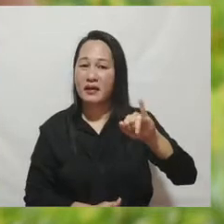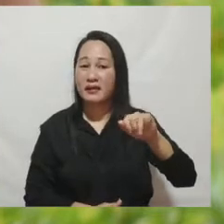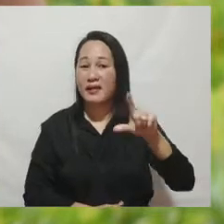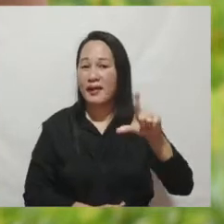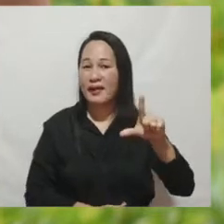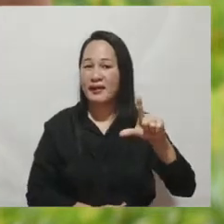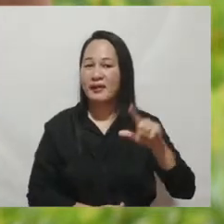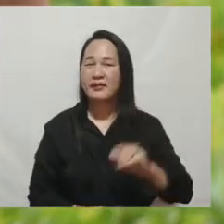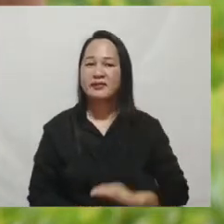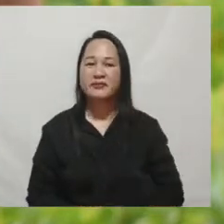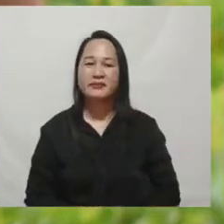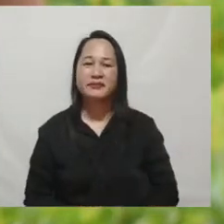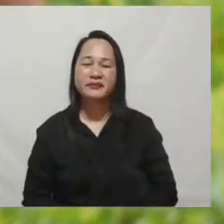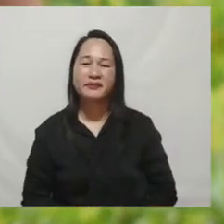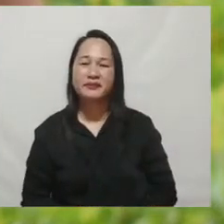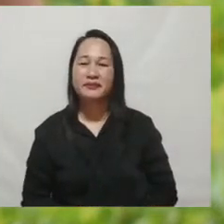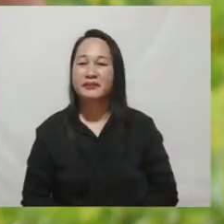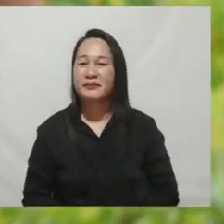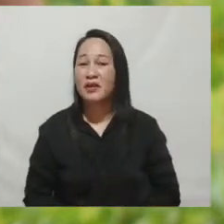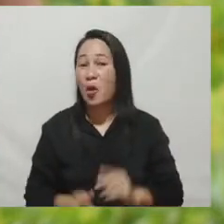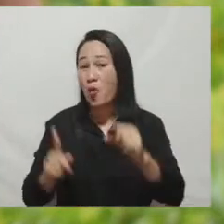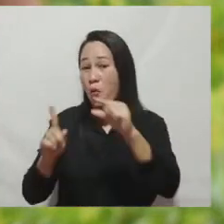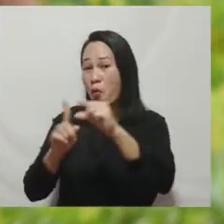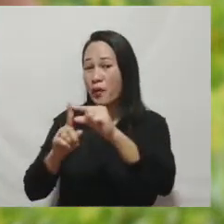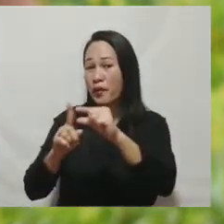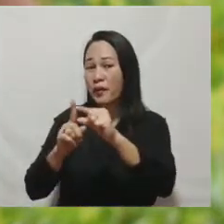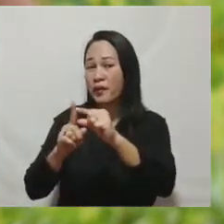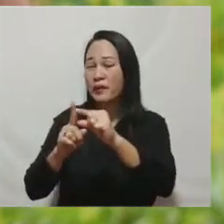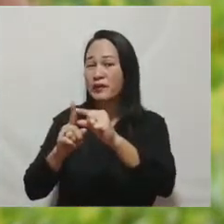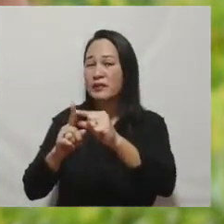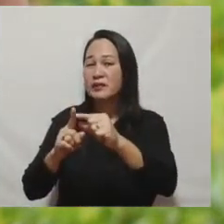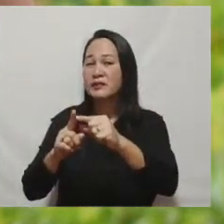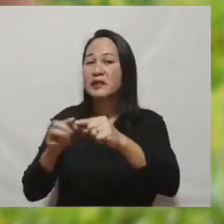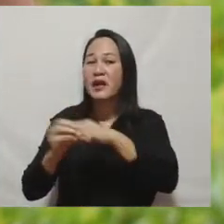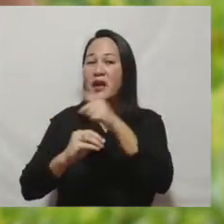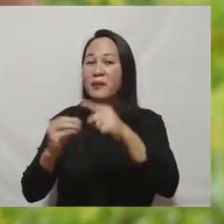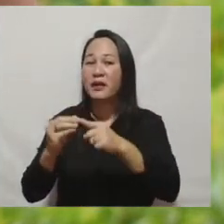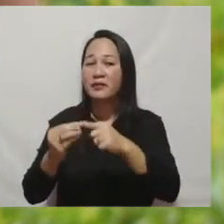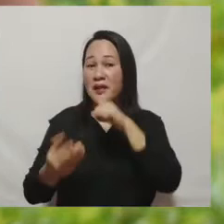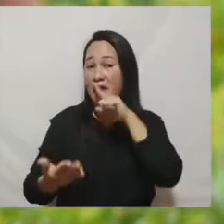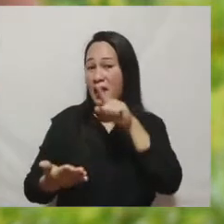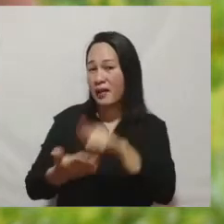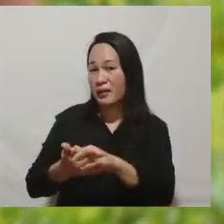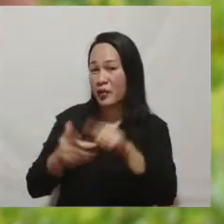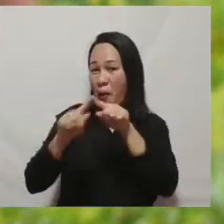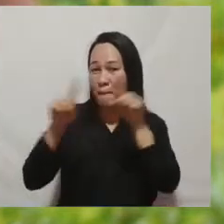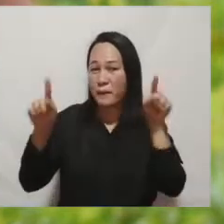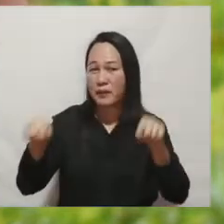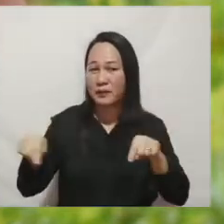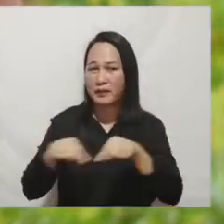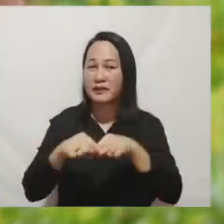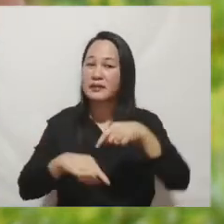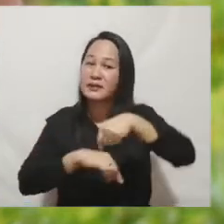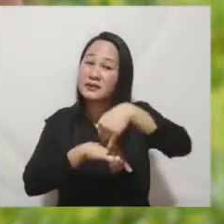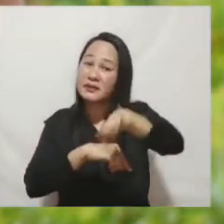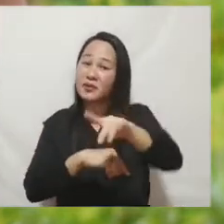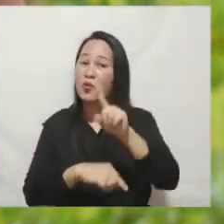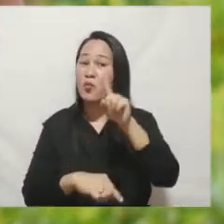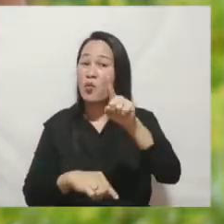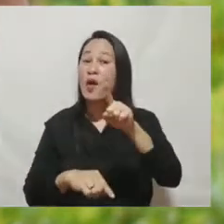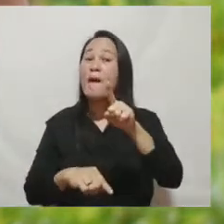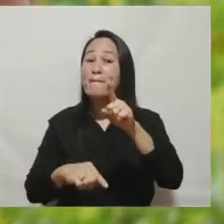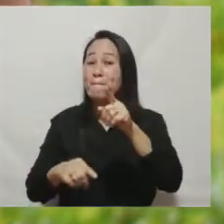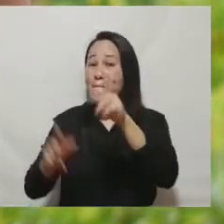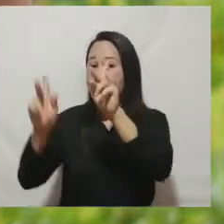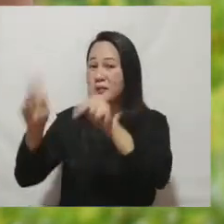M-A-I-L. This word refers to a letter or a package sent from one person to another through the